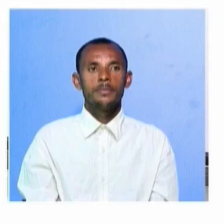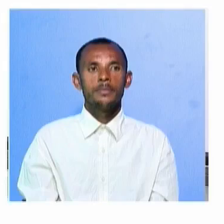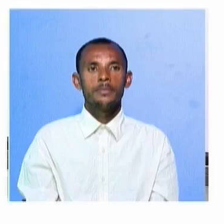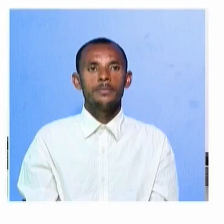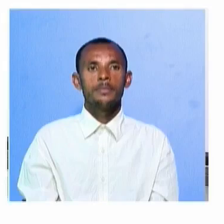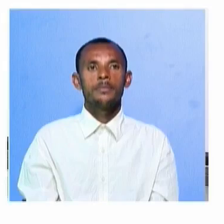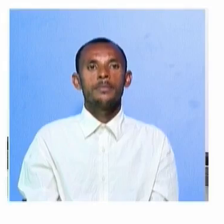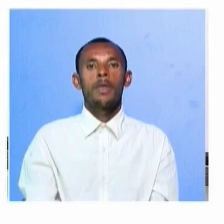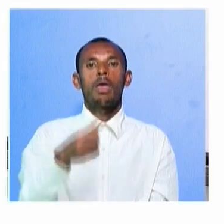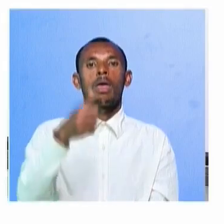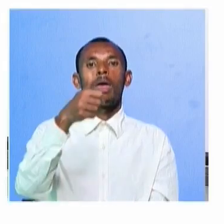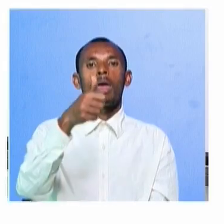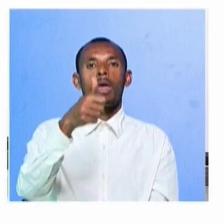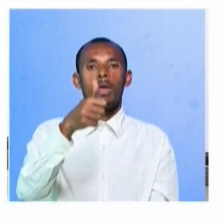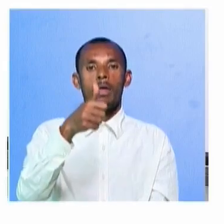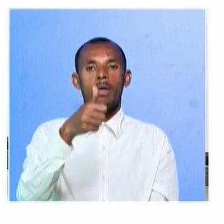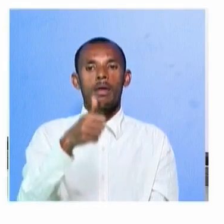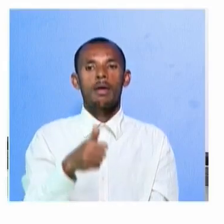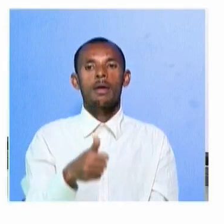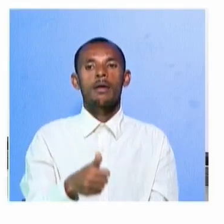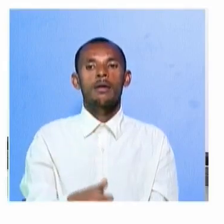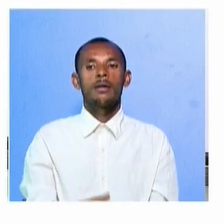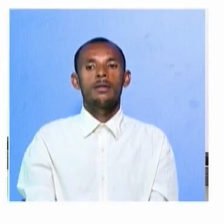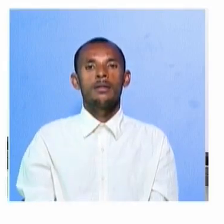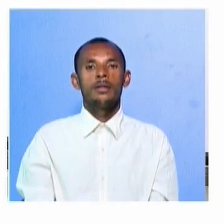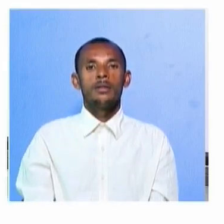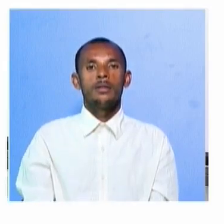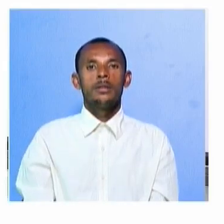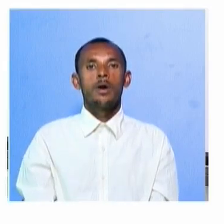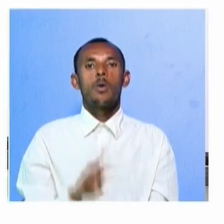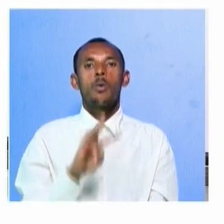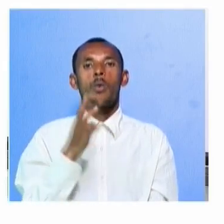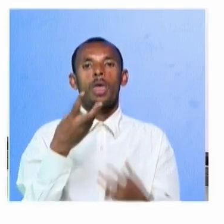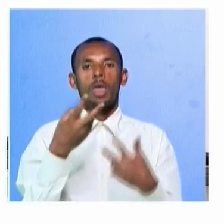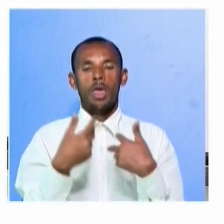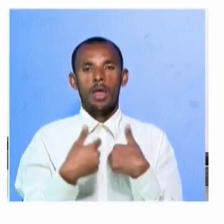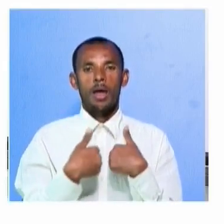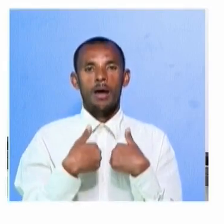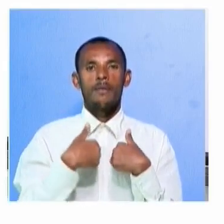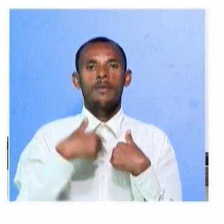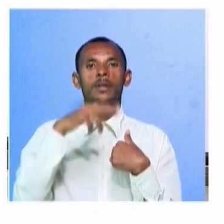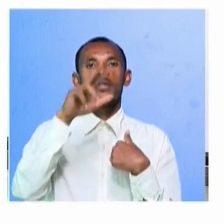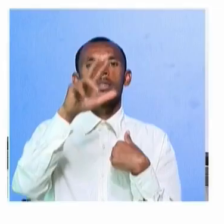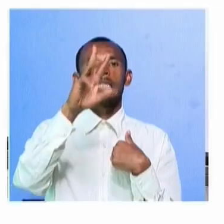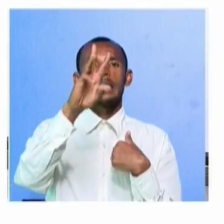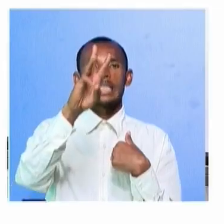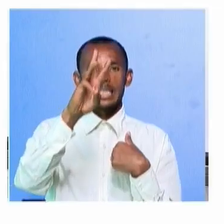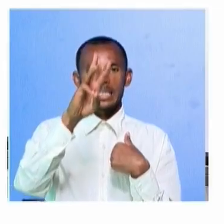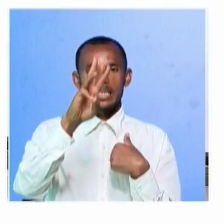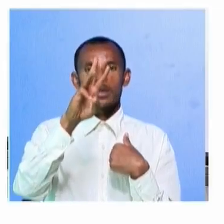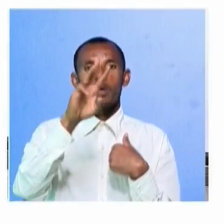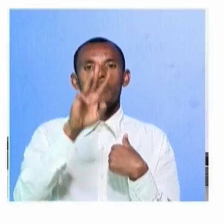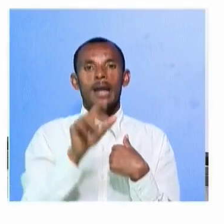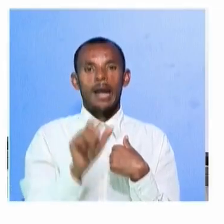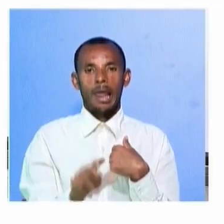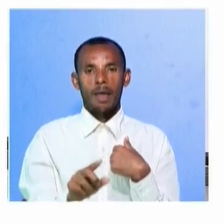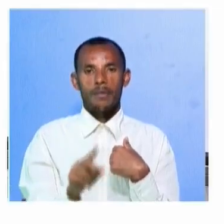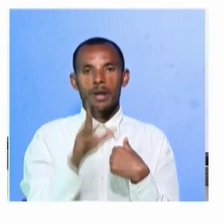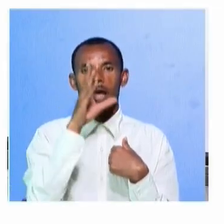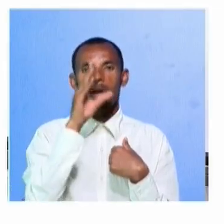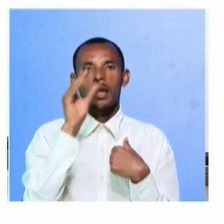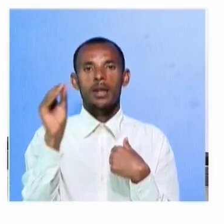The A part, in A part, we have 6 over 11